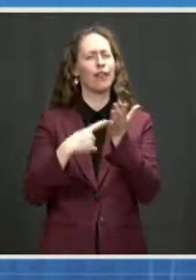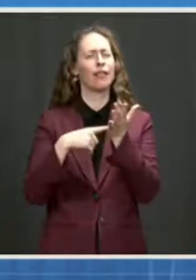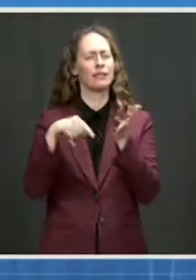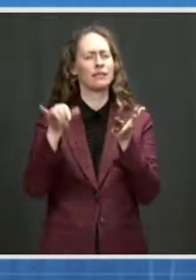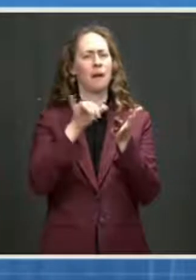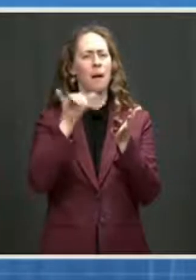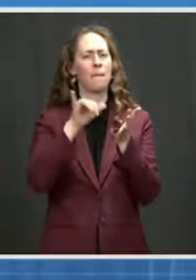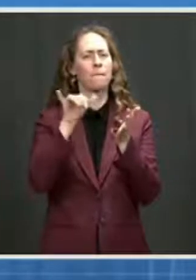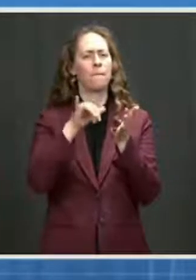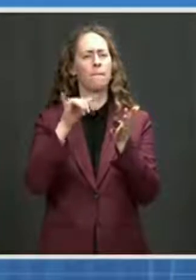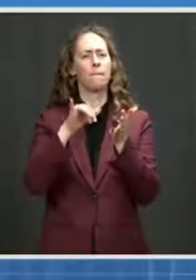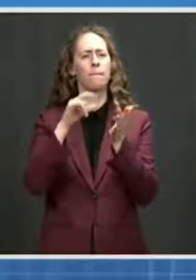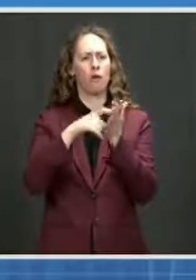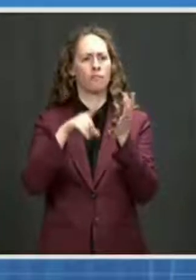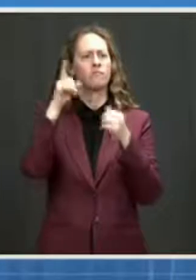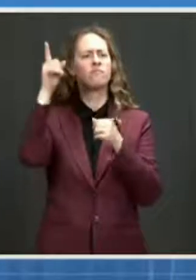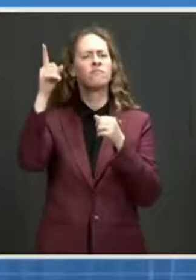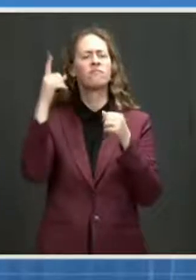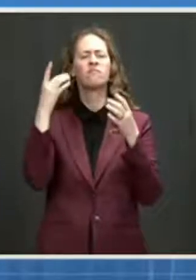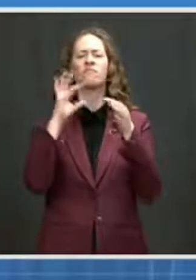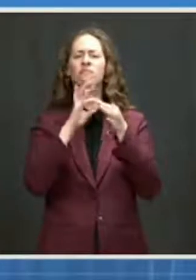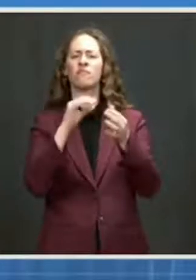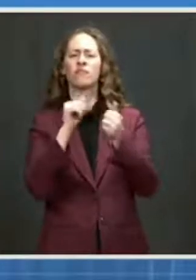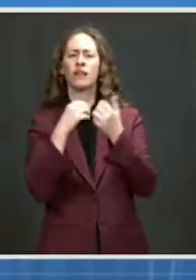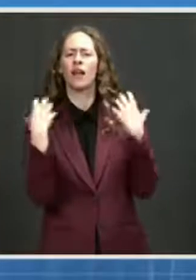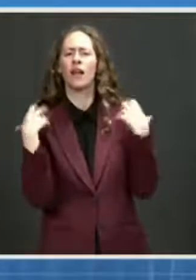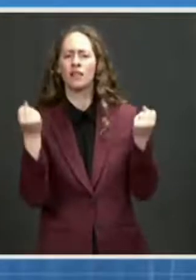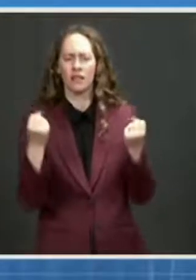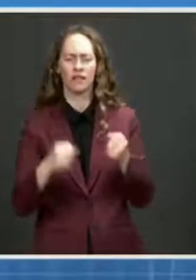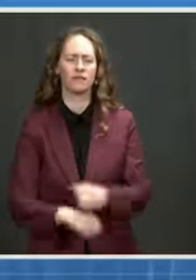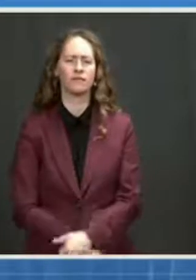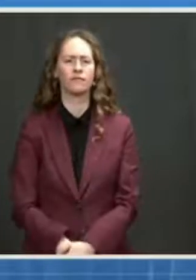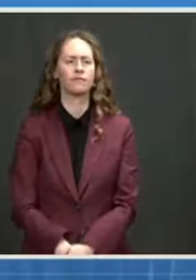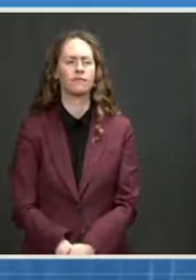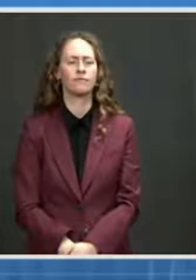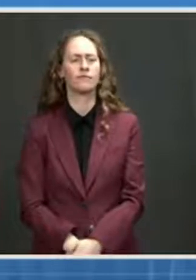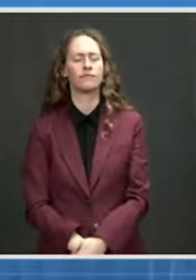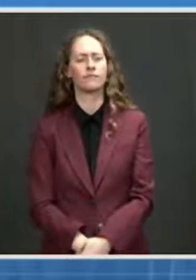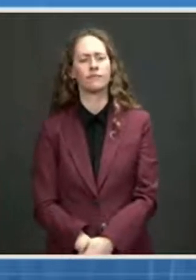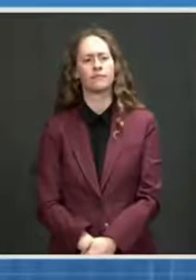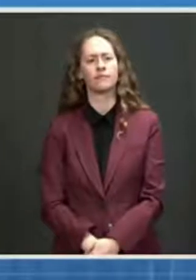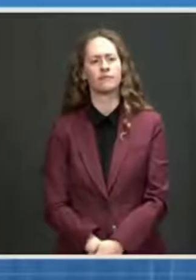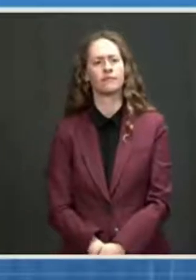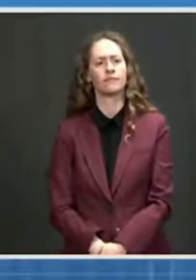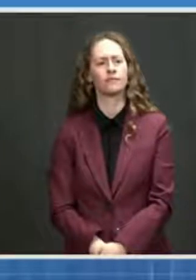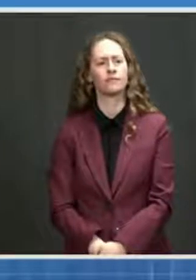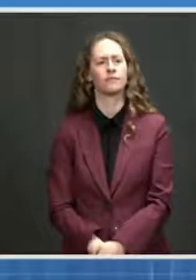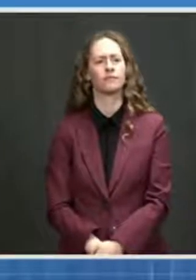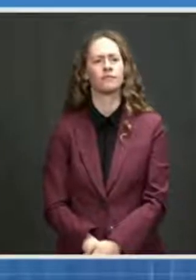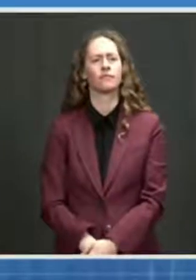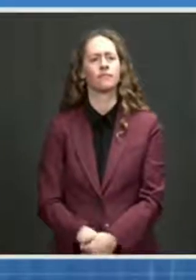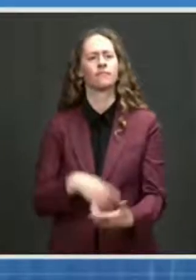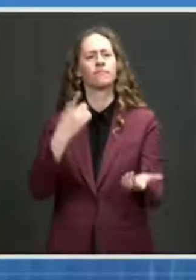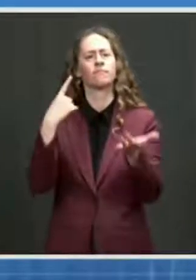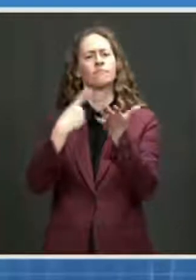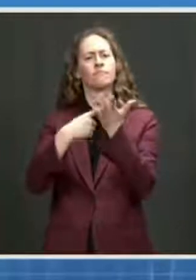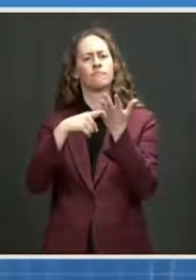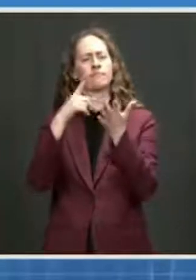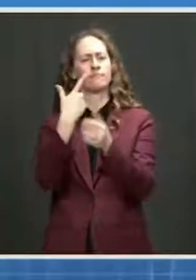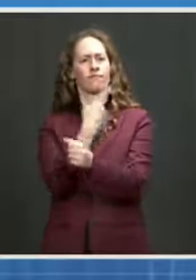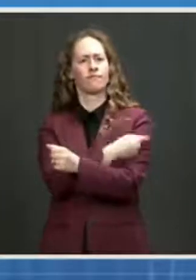and it has to do with the effectiveness of the COVID-19 vaccines against this Delta